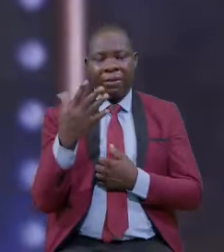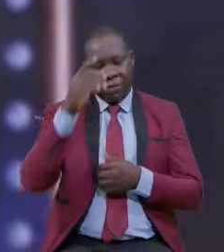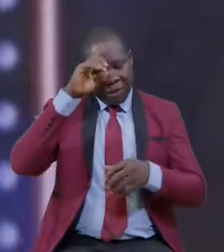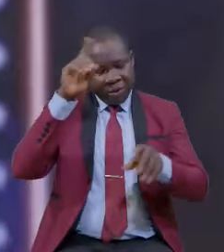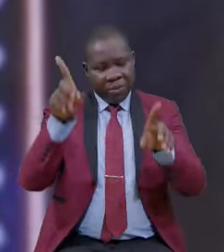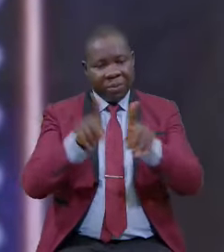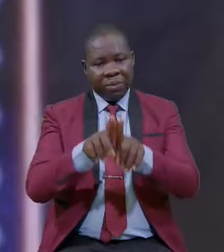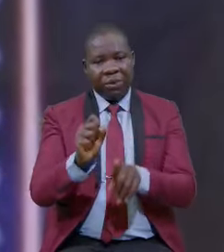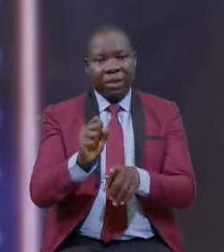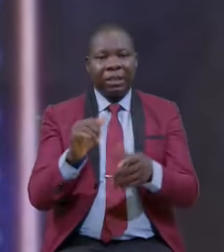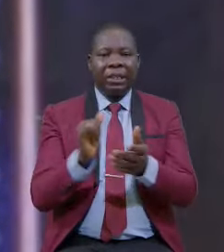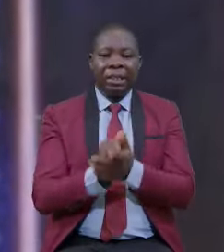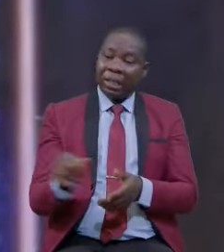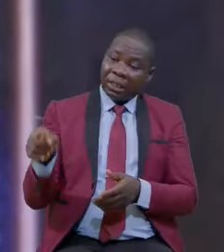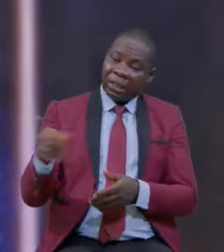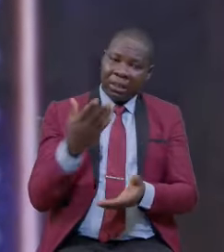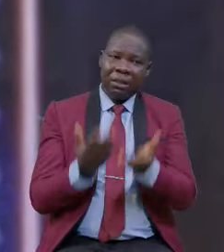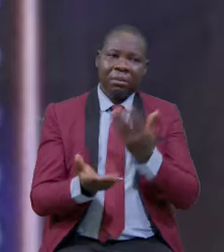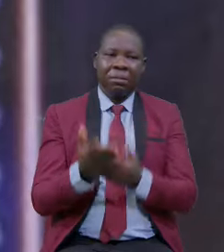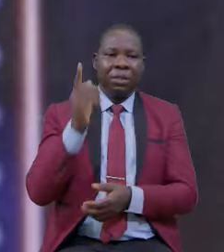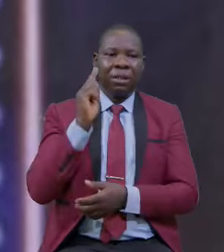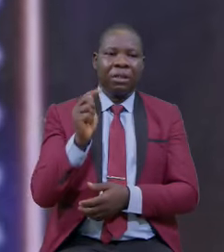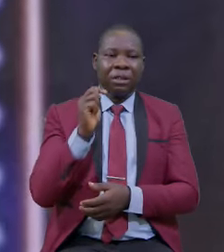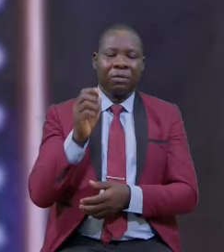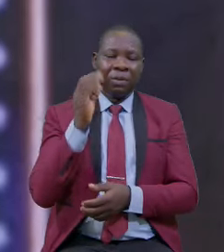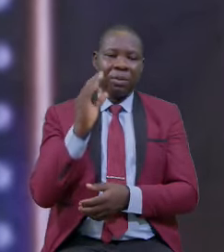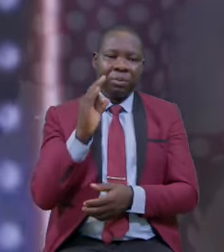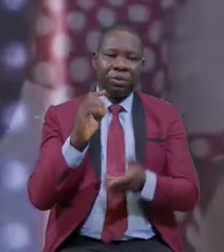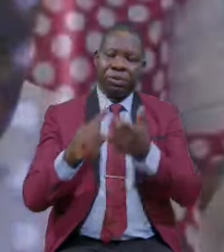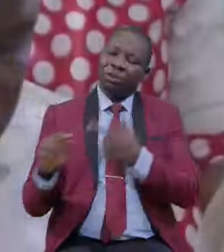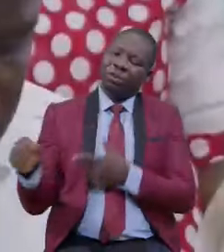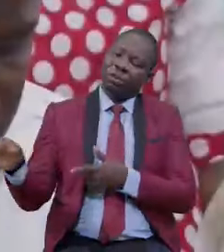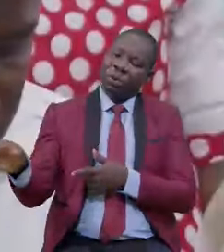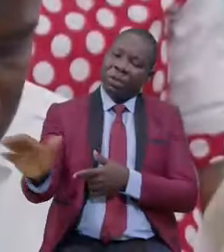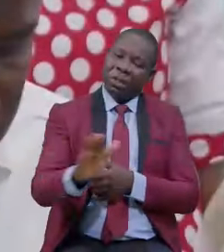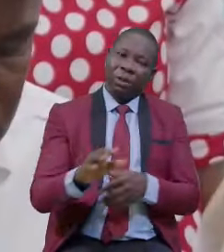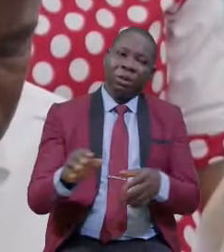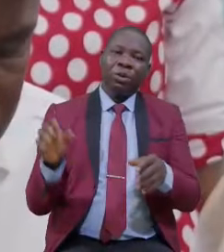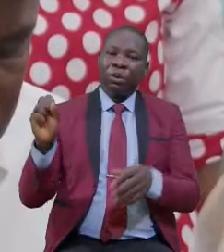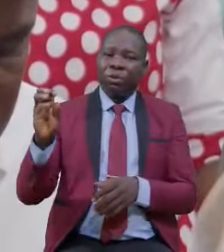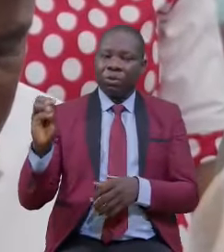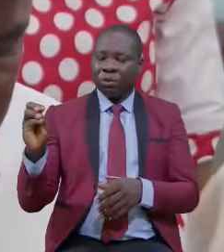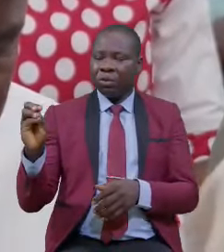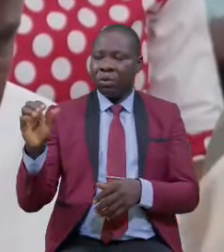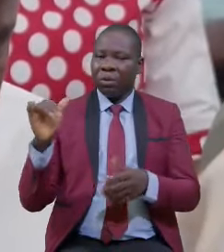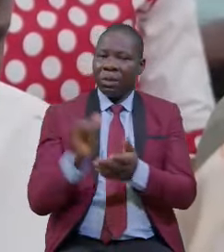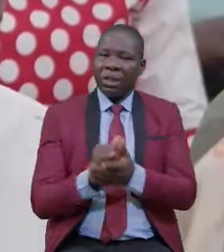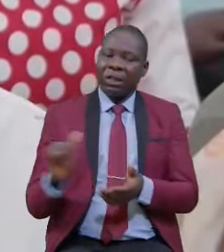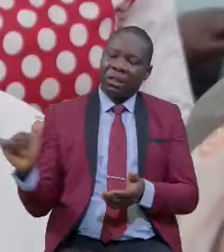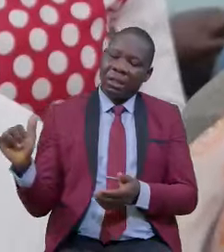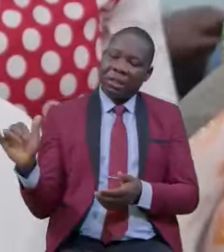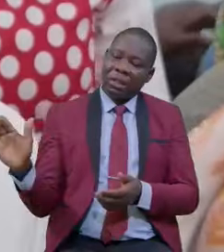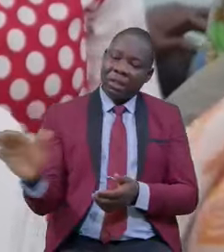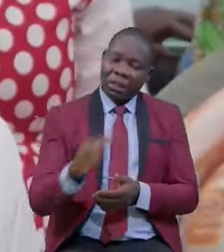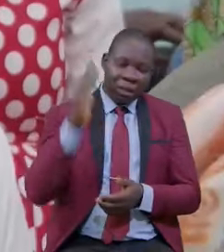testify unto them, lest they also come into this place of torment.